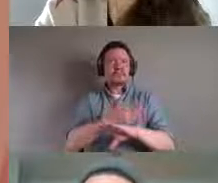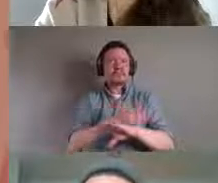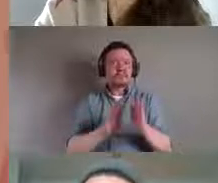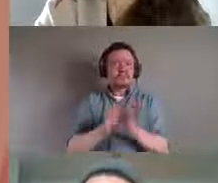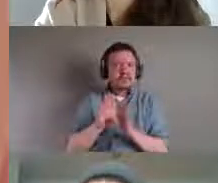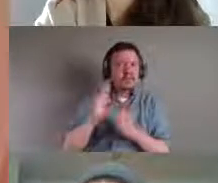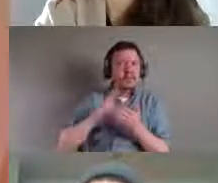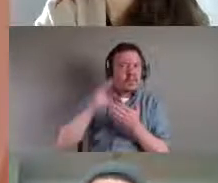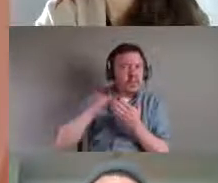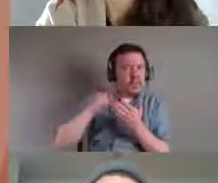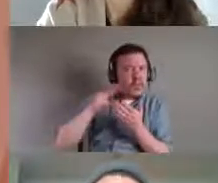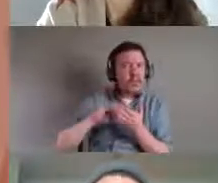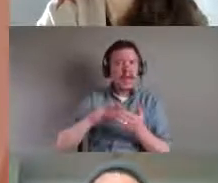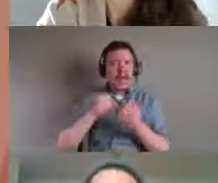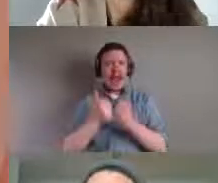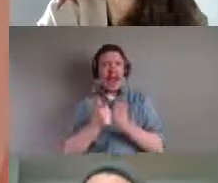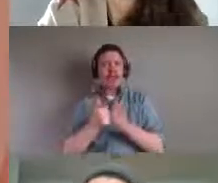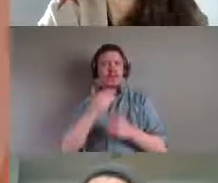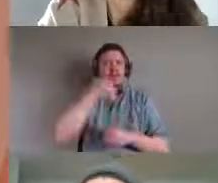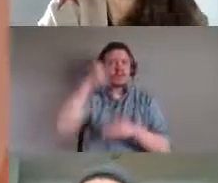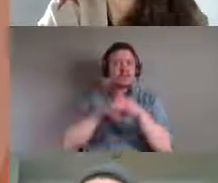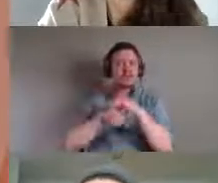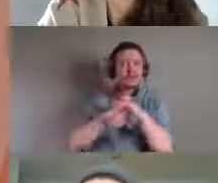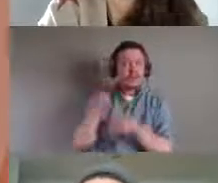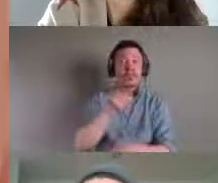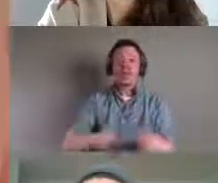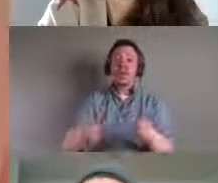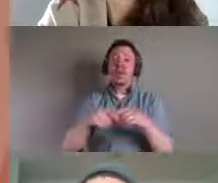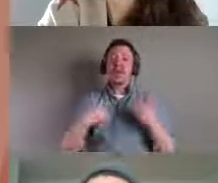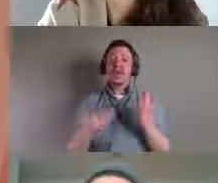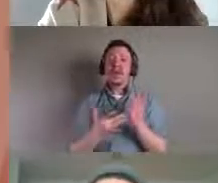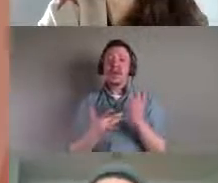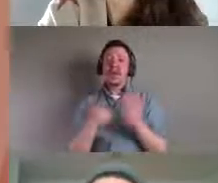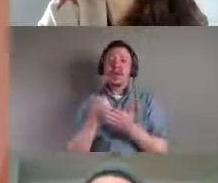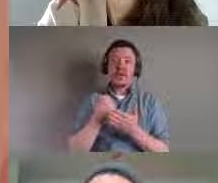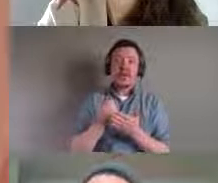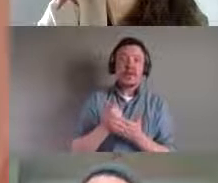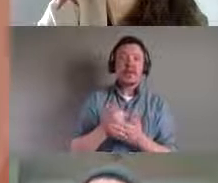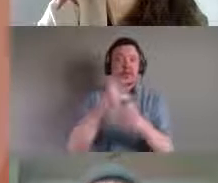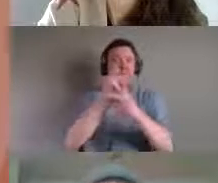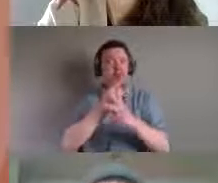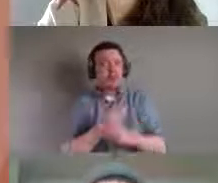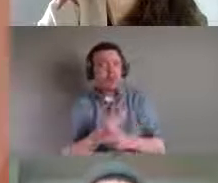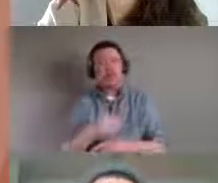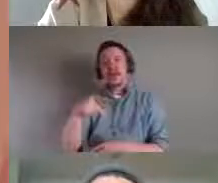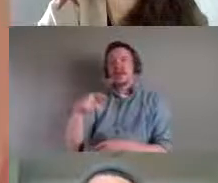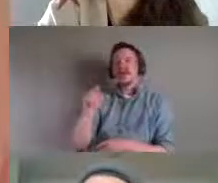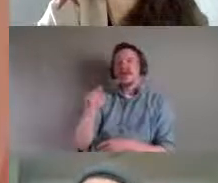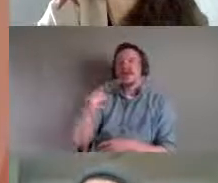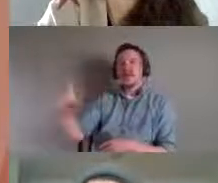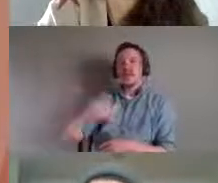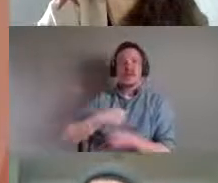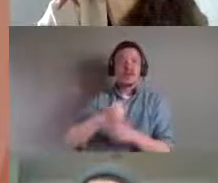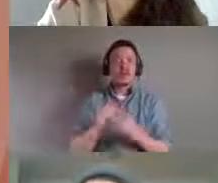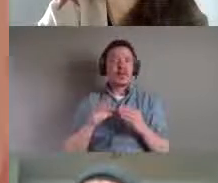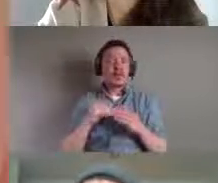learning and growing into, but we also offer technical assistance, navigating the application portal, preparing attachments. If you need